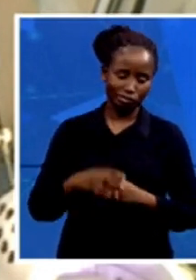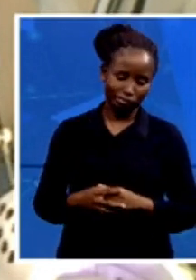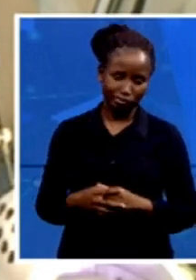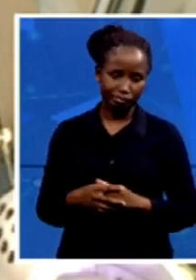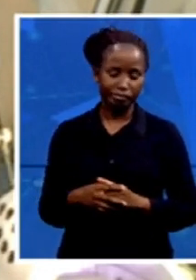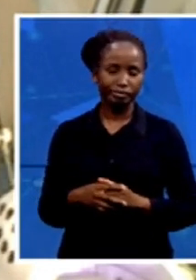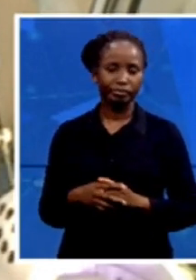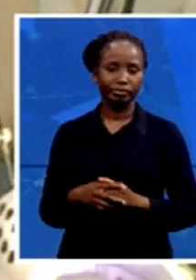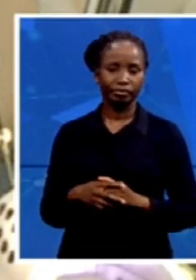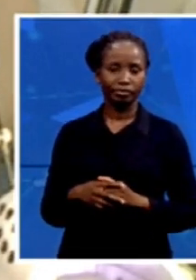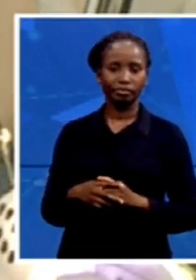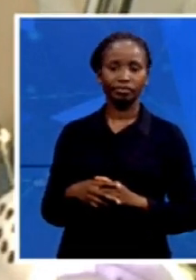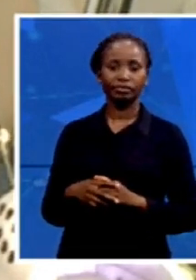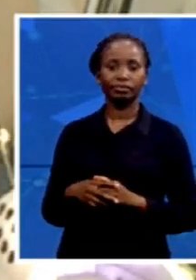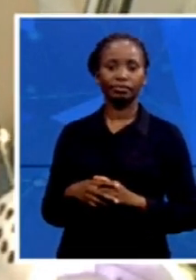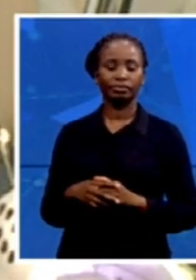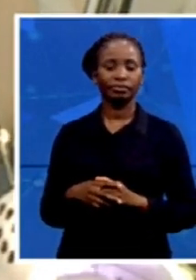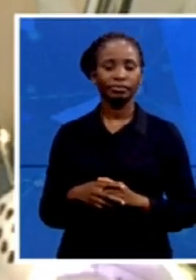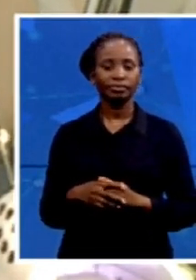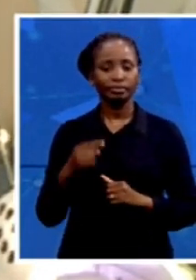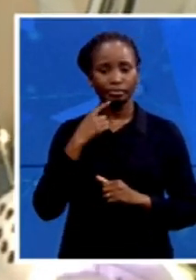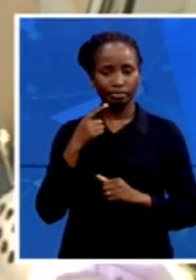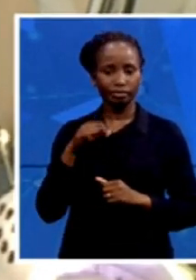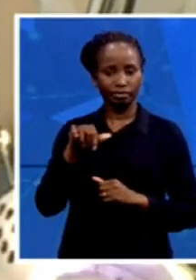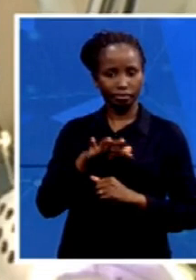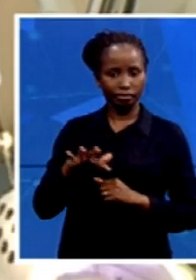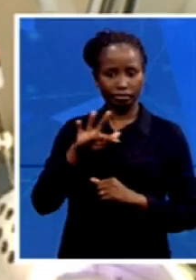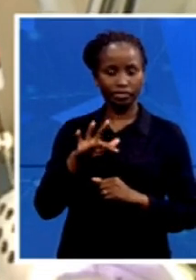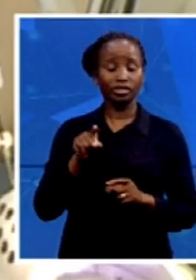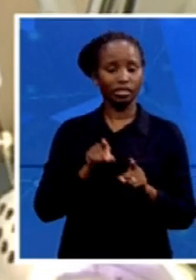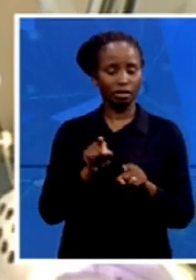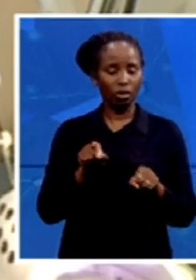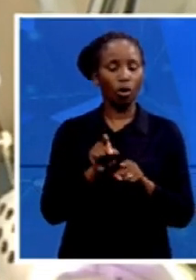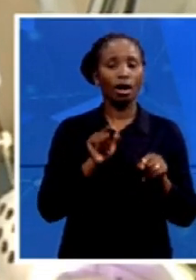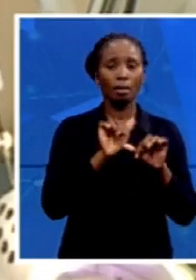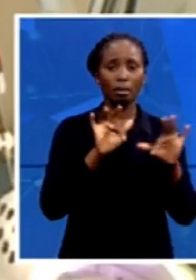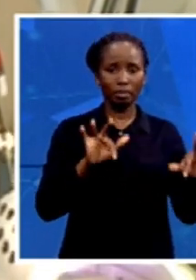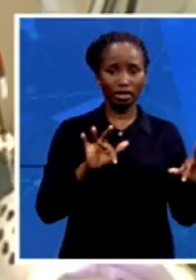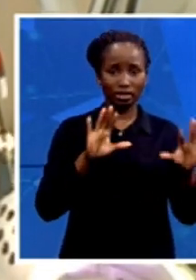Hospital and for the public sector healthcare within the Western Cape.